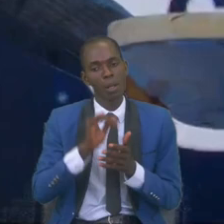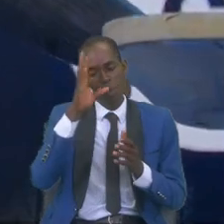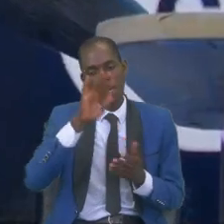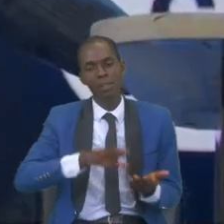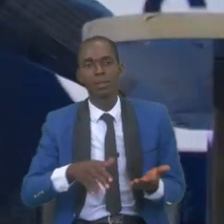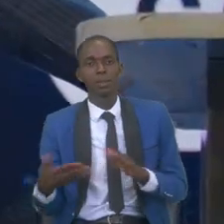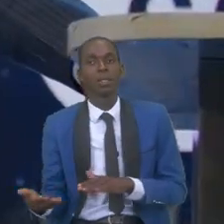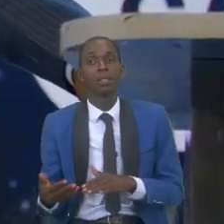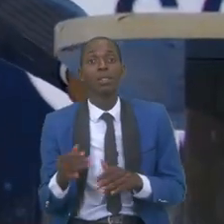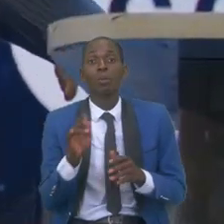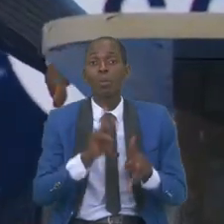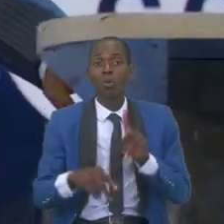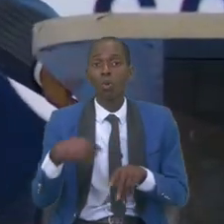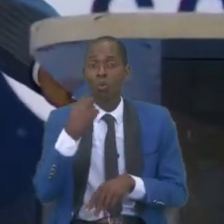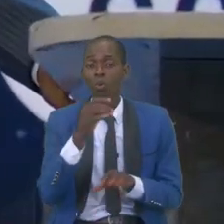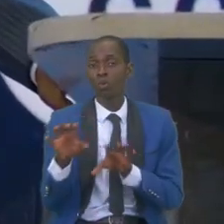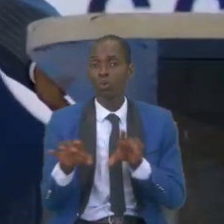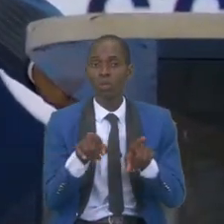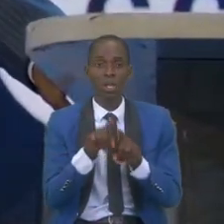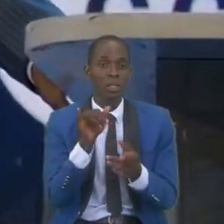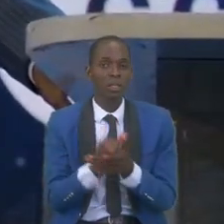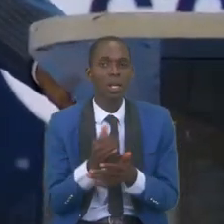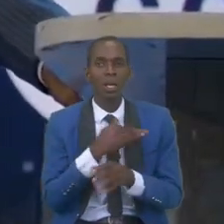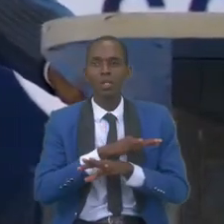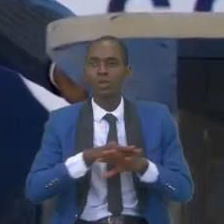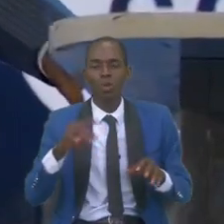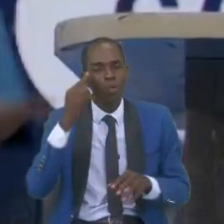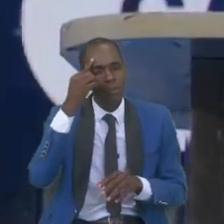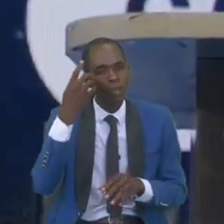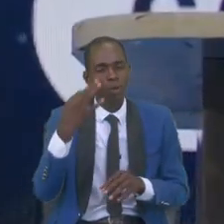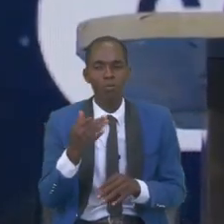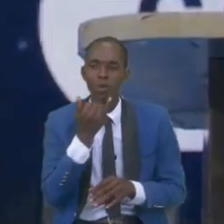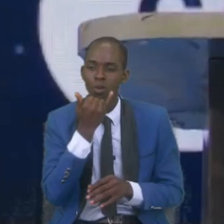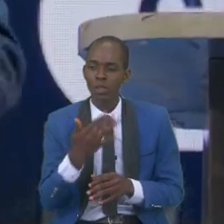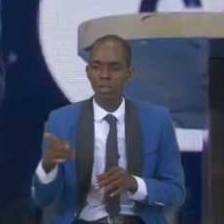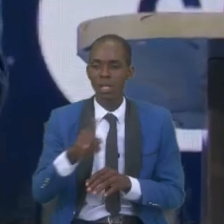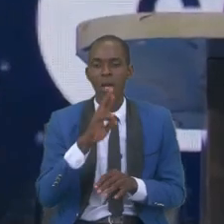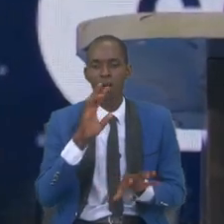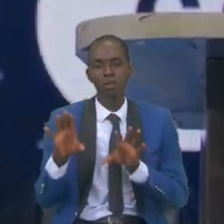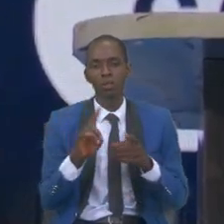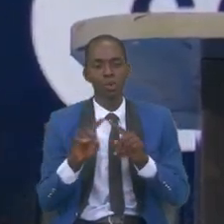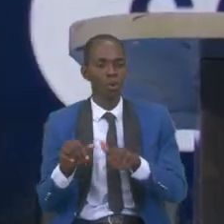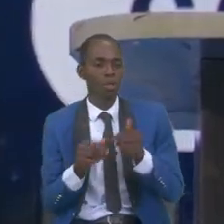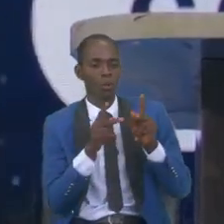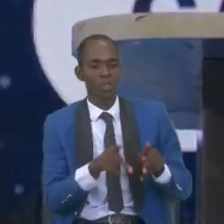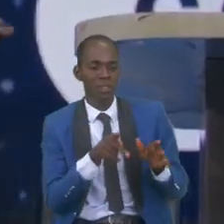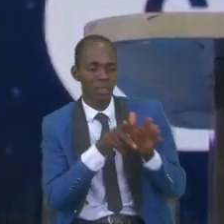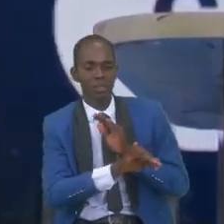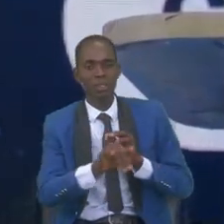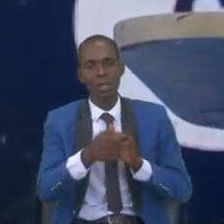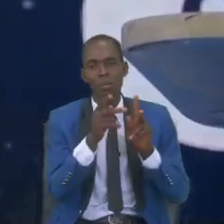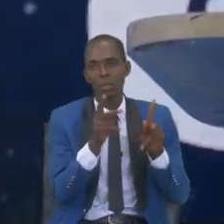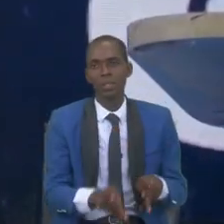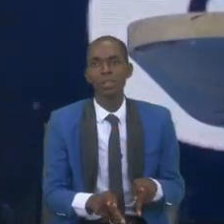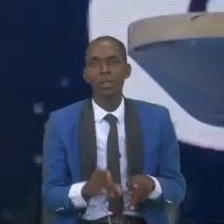people who do that, and they do not think of what they're doing to the other fellow, and they're killing the other fellow, murdering the other fellow by